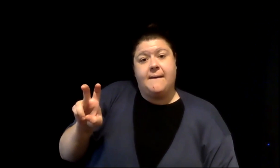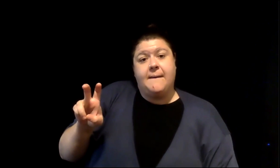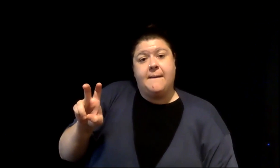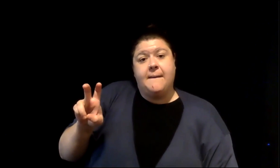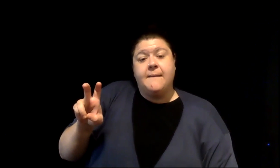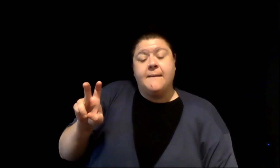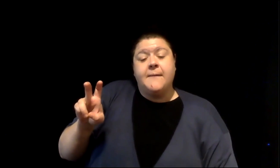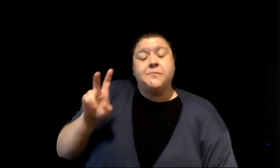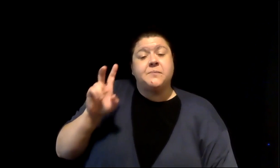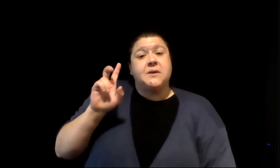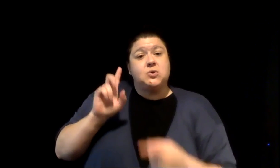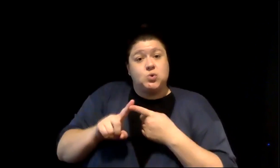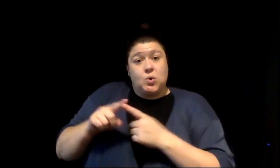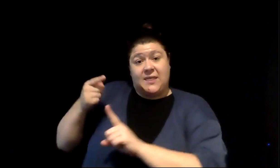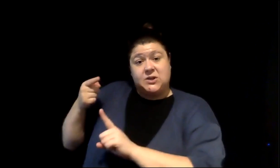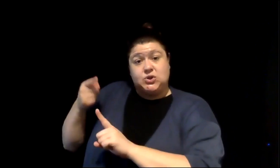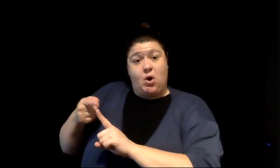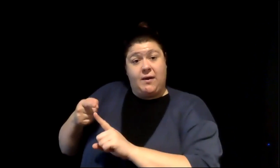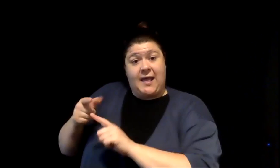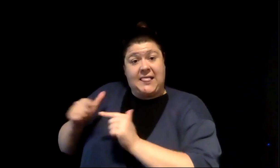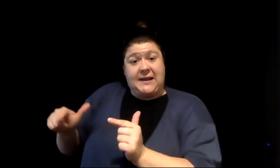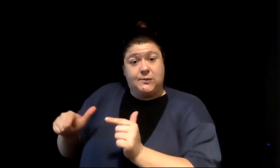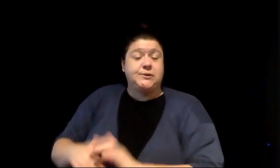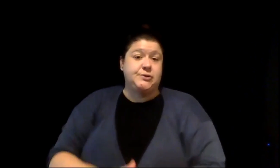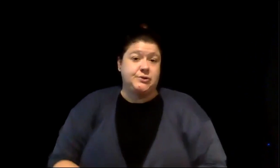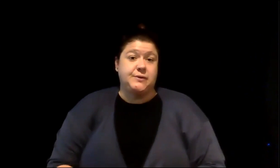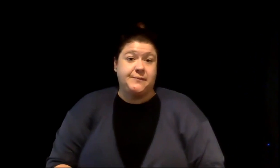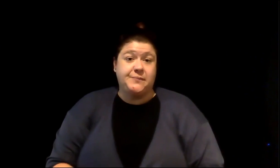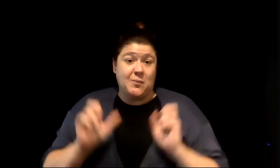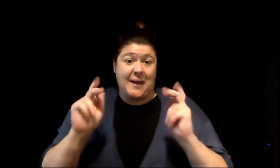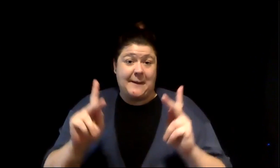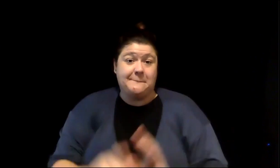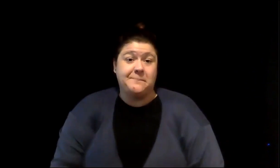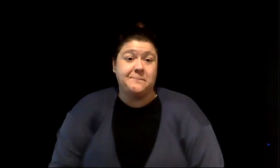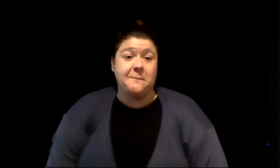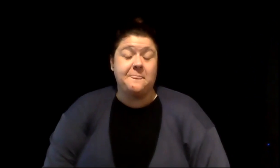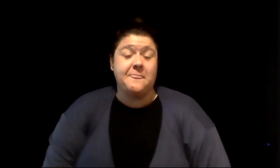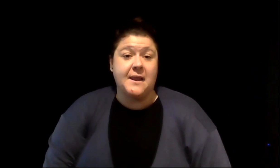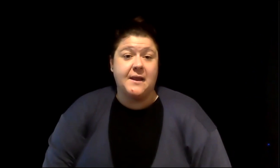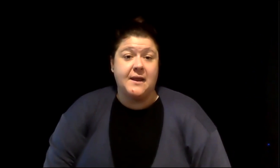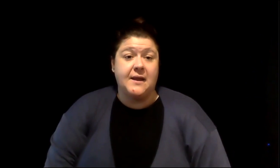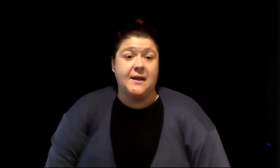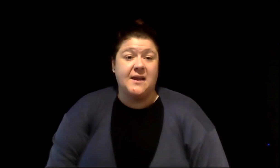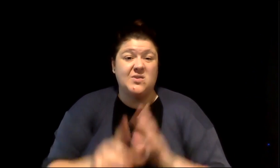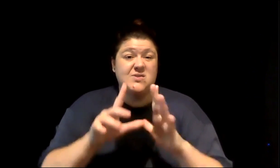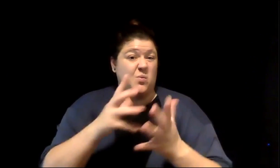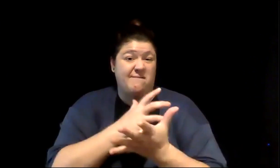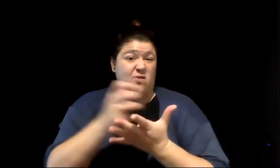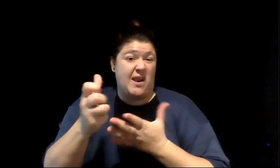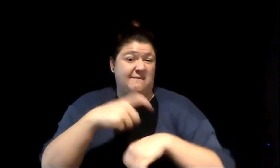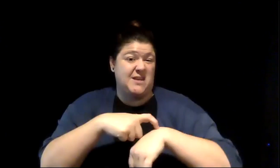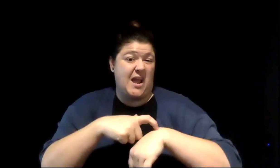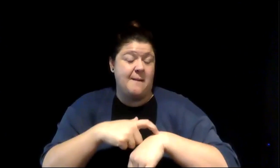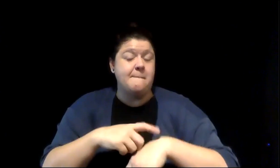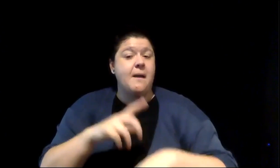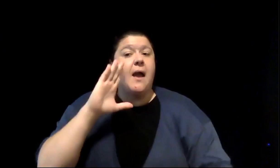transmitted into the target language. Okay, all right, we've kind of run out of time.